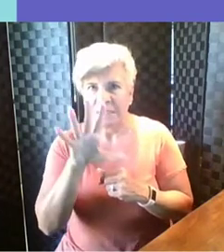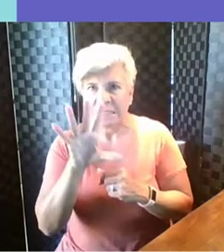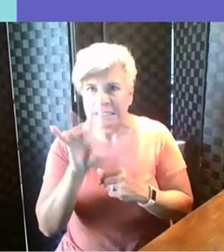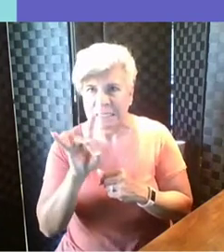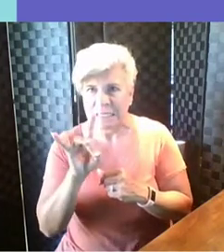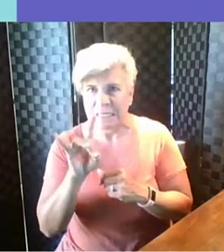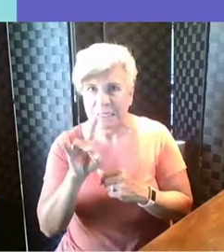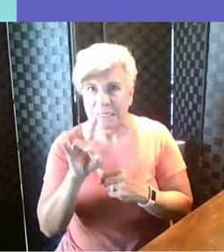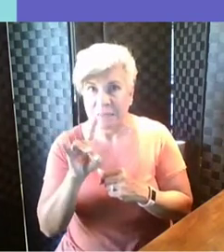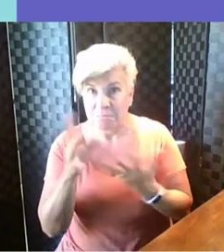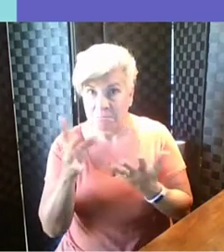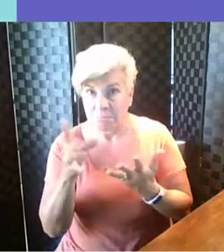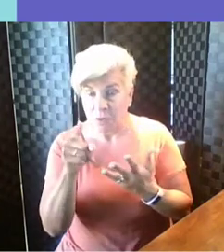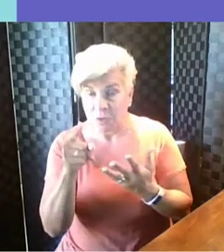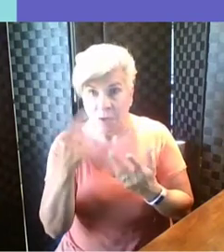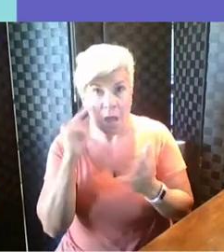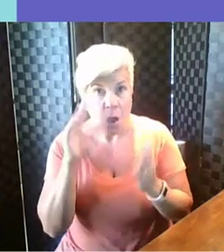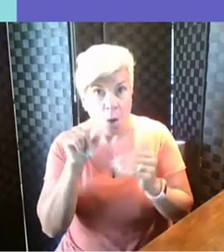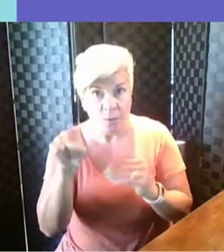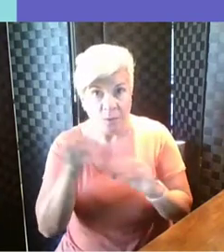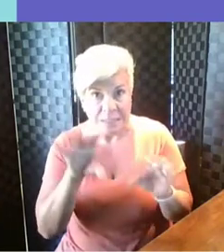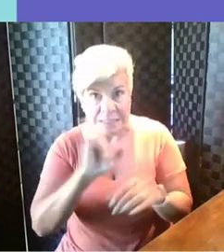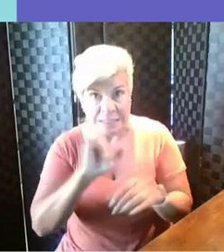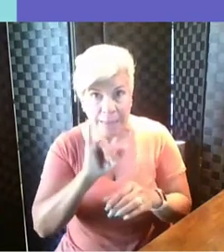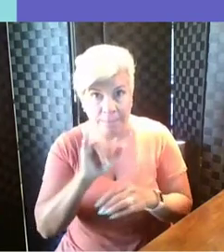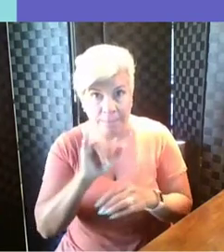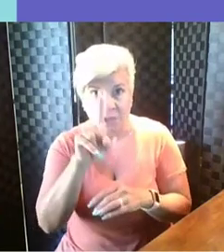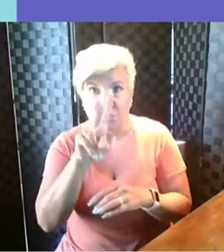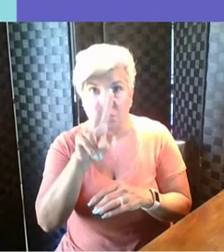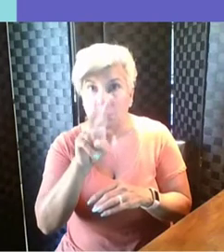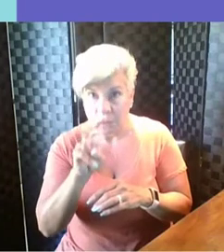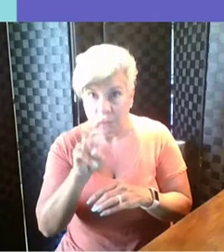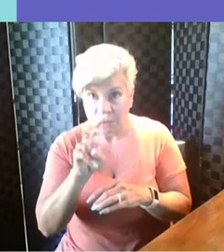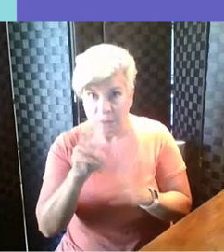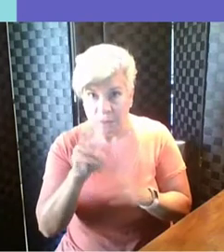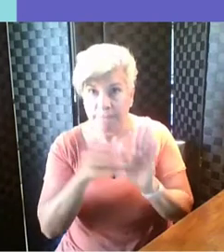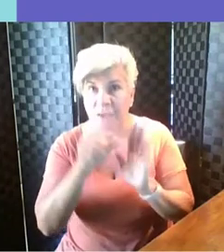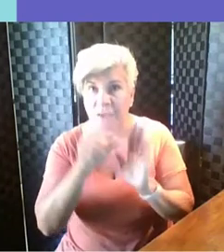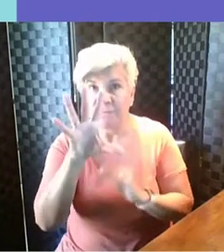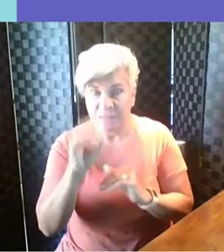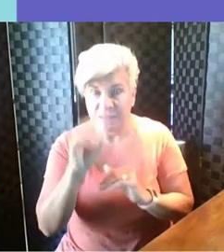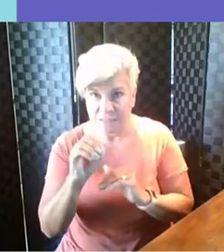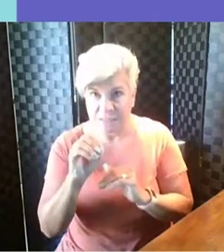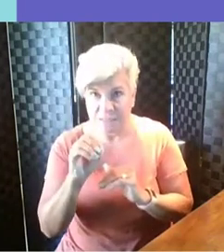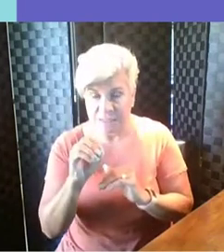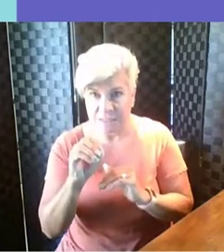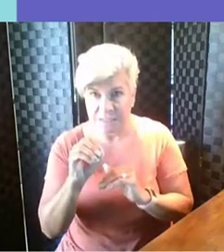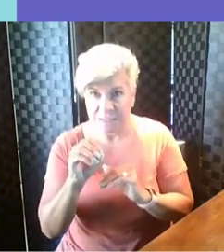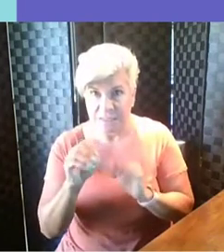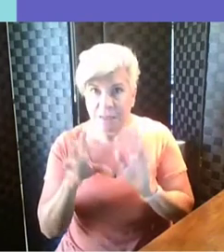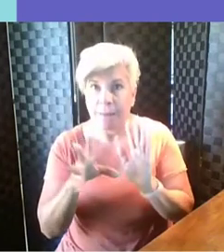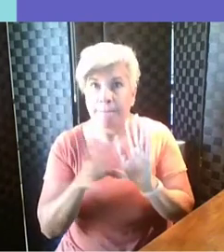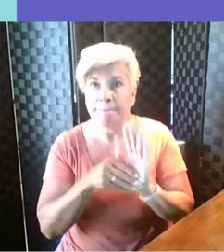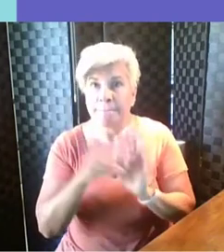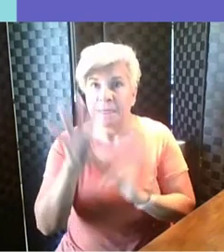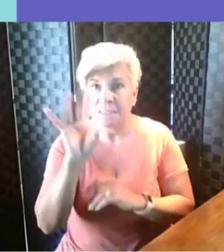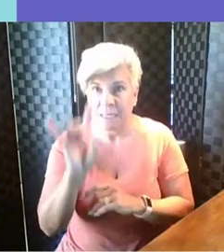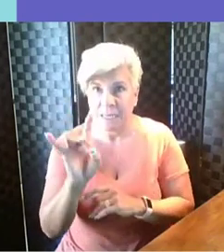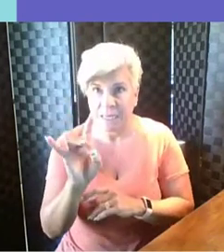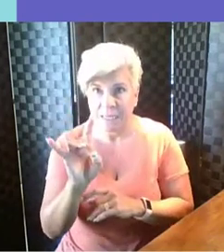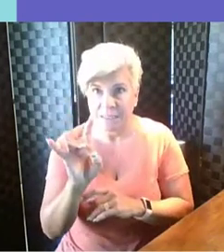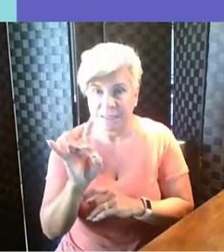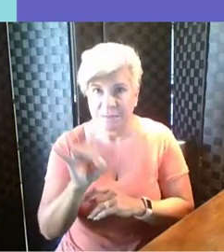and I'm hoping you broke it apart by doing 200 plus 50